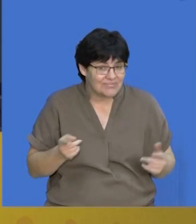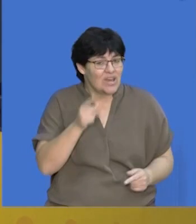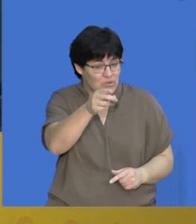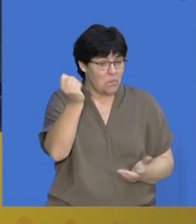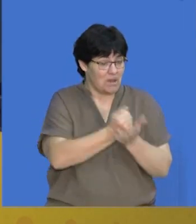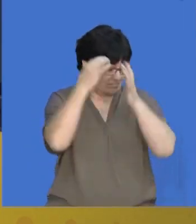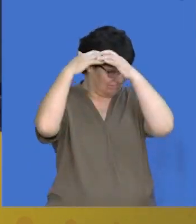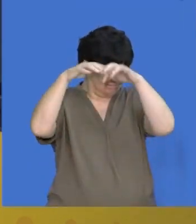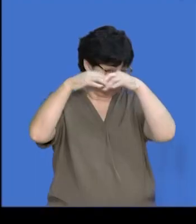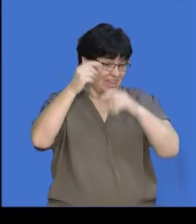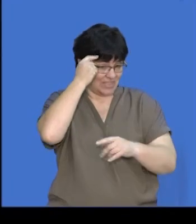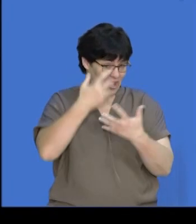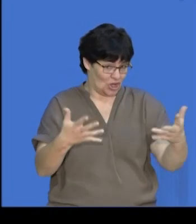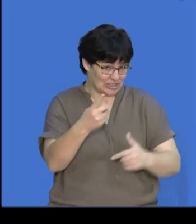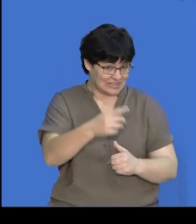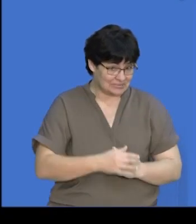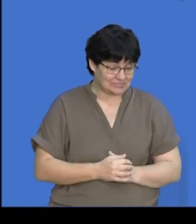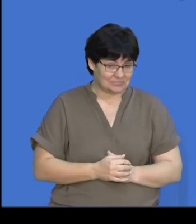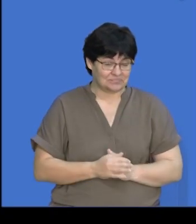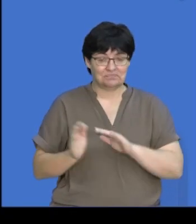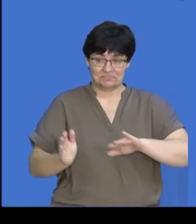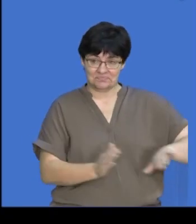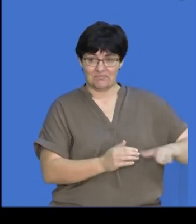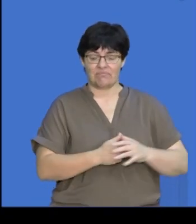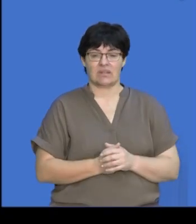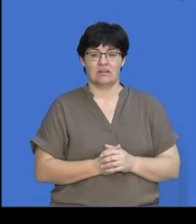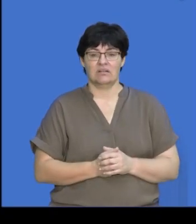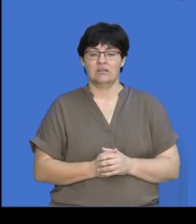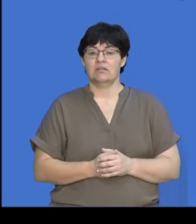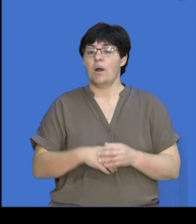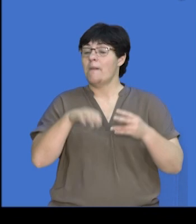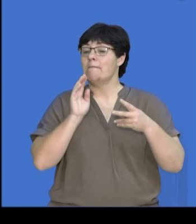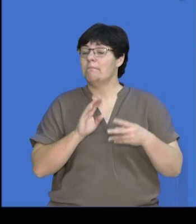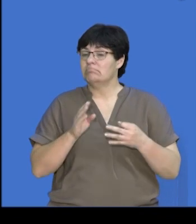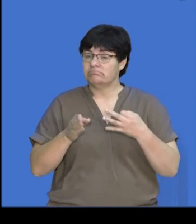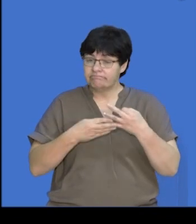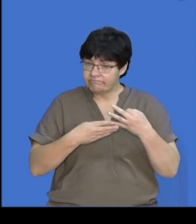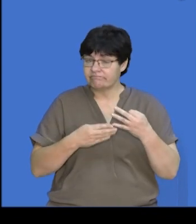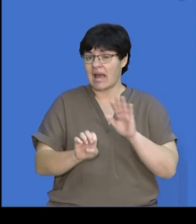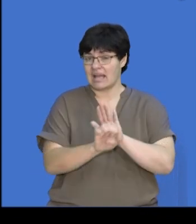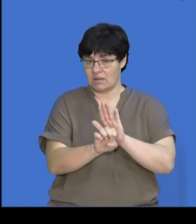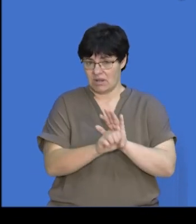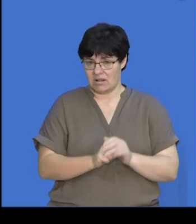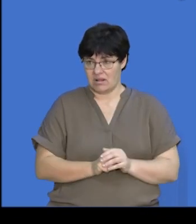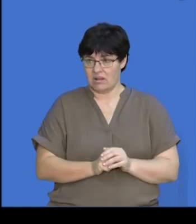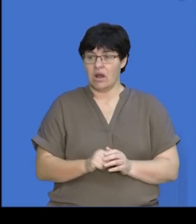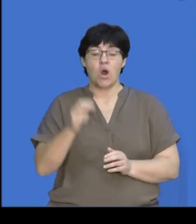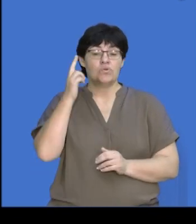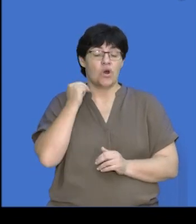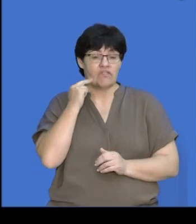of thinking to do. Moving on, we've got another example of the